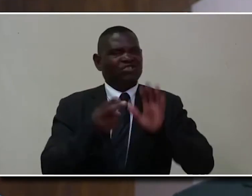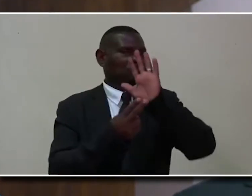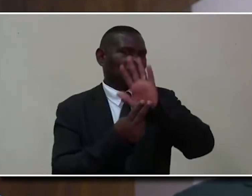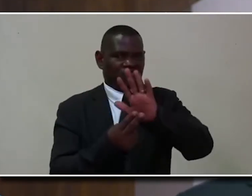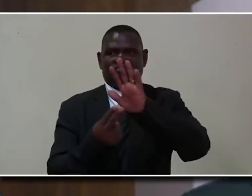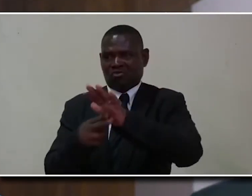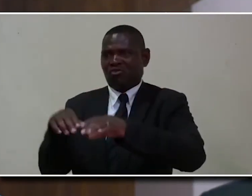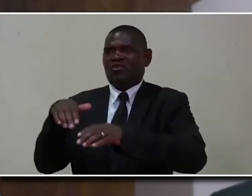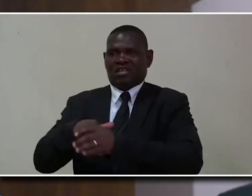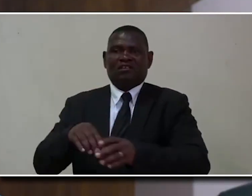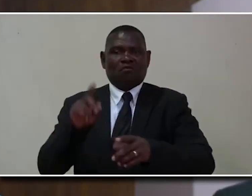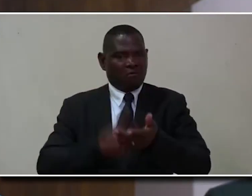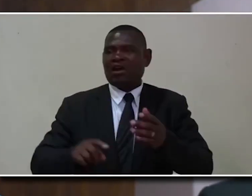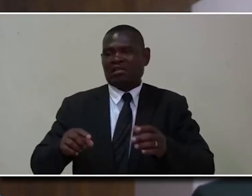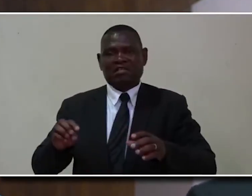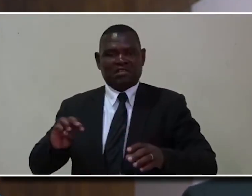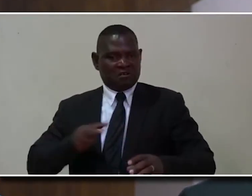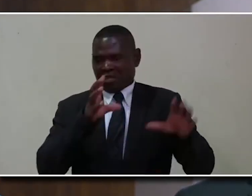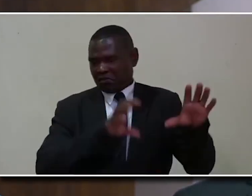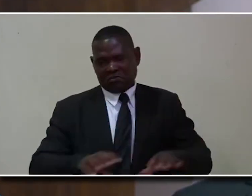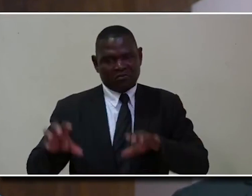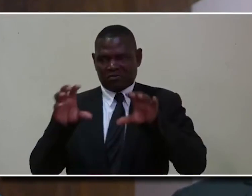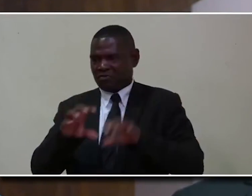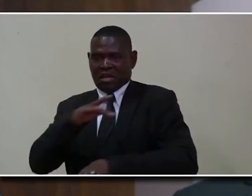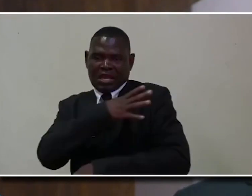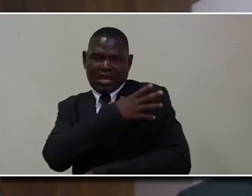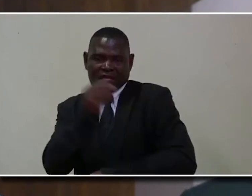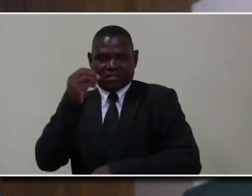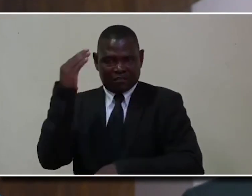our actions and in our thoughts.